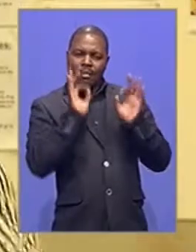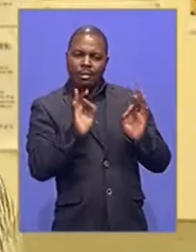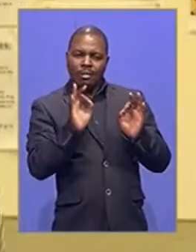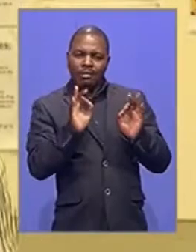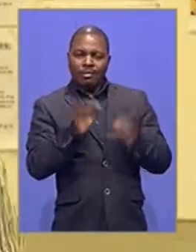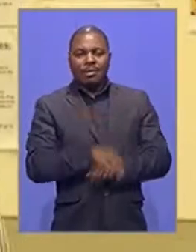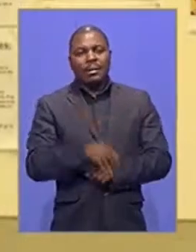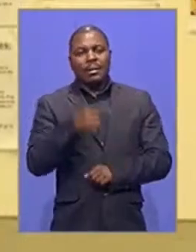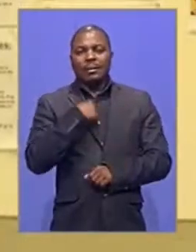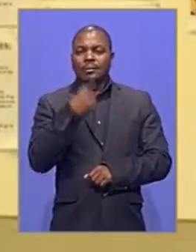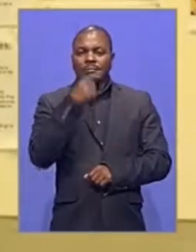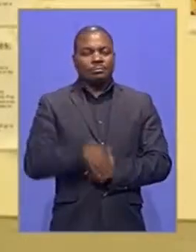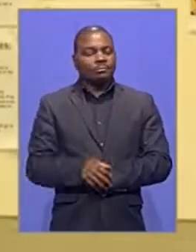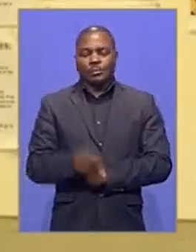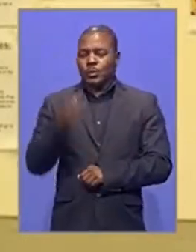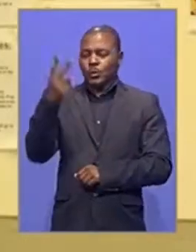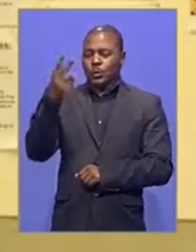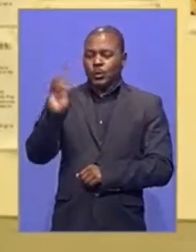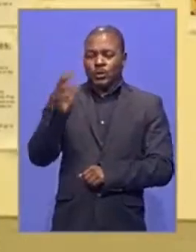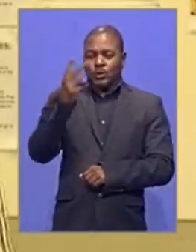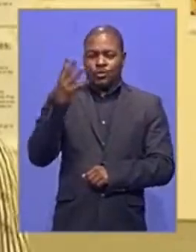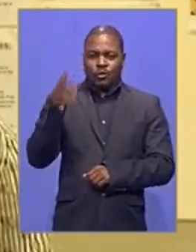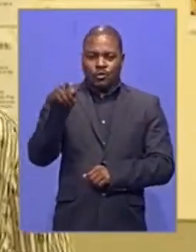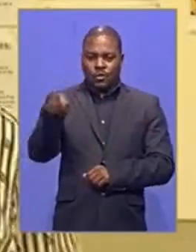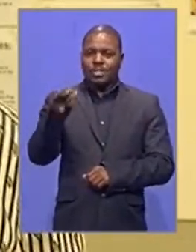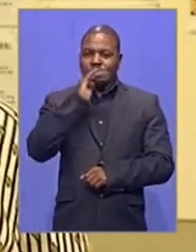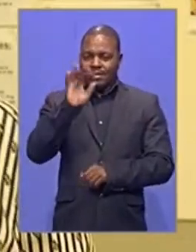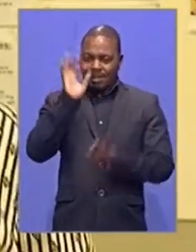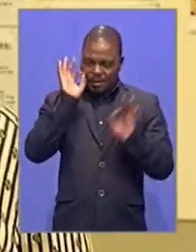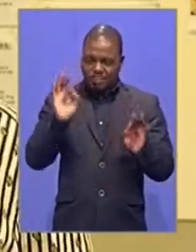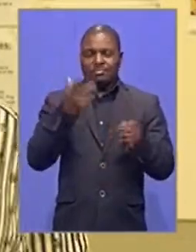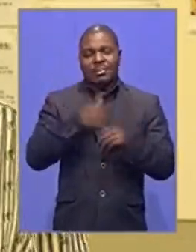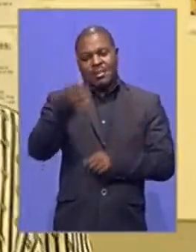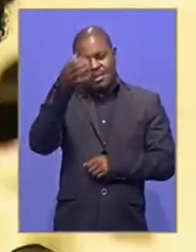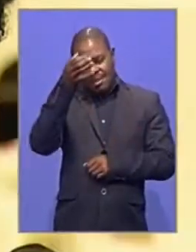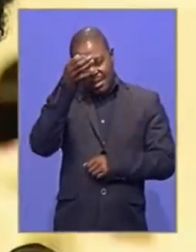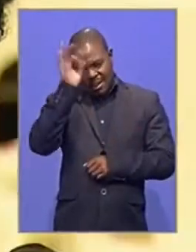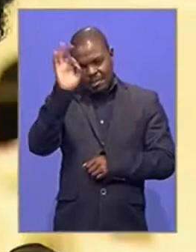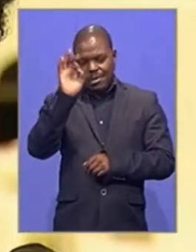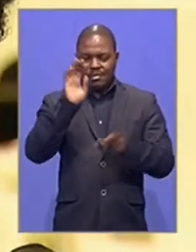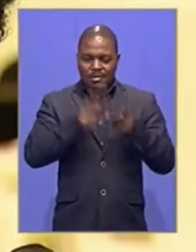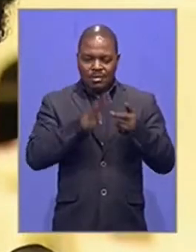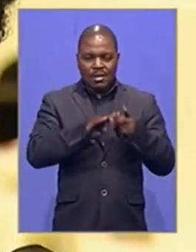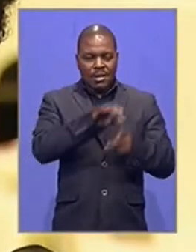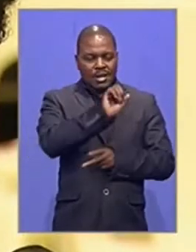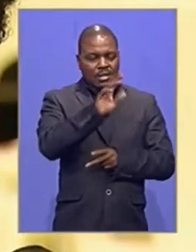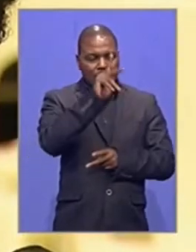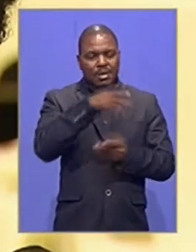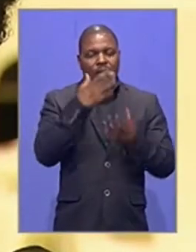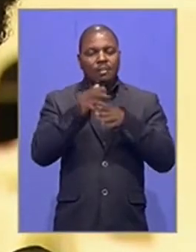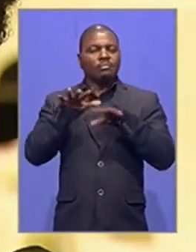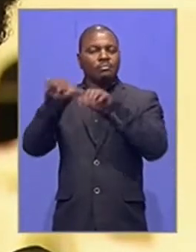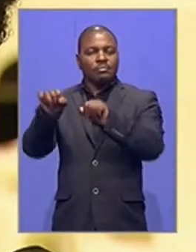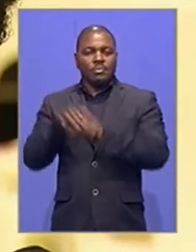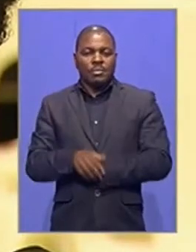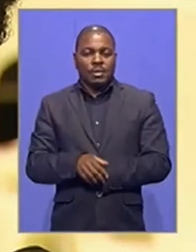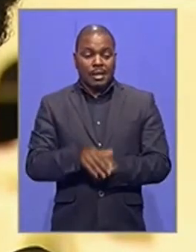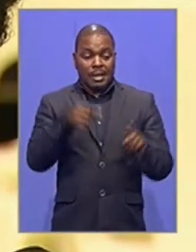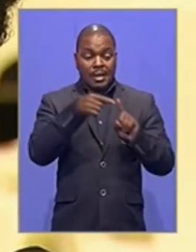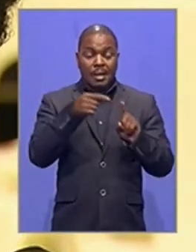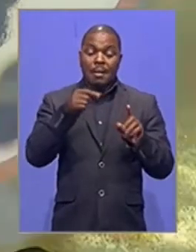will say to you, 2024, we'll have a godly government. 2024, ACDP is taking over. ACDP e tshepiša go